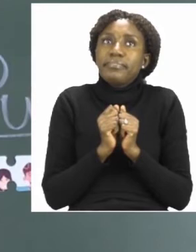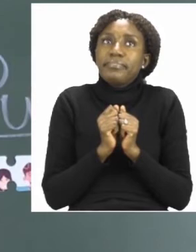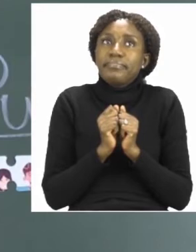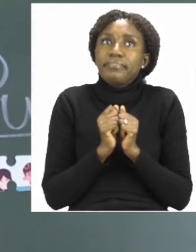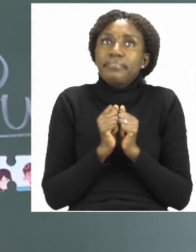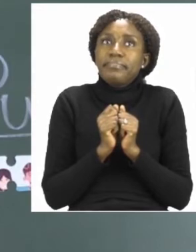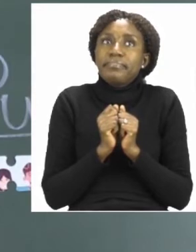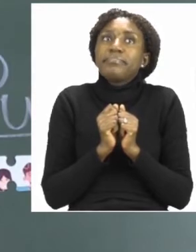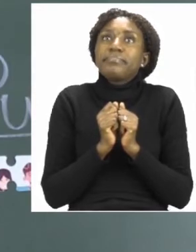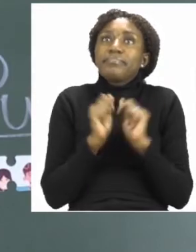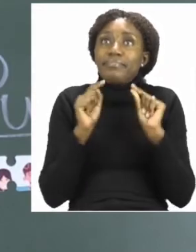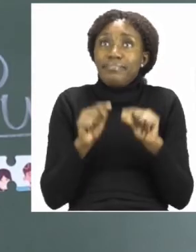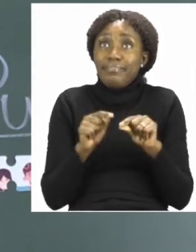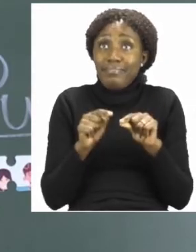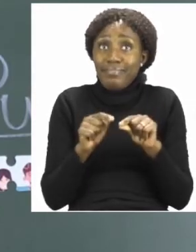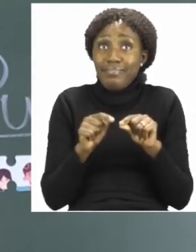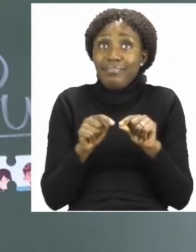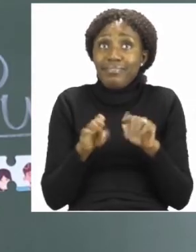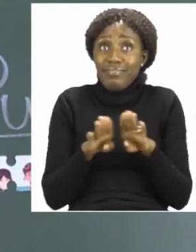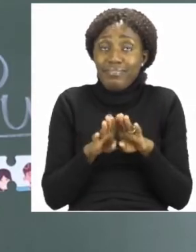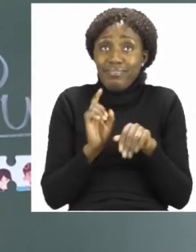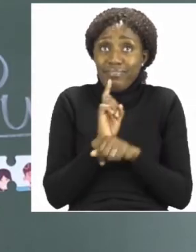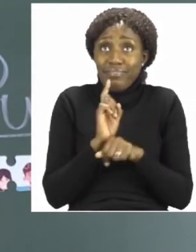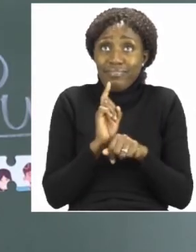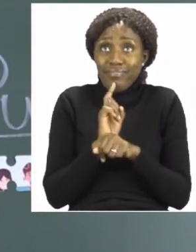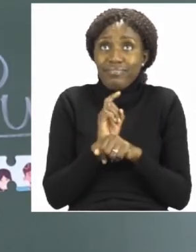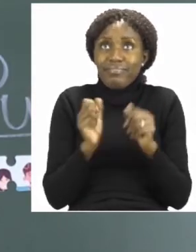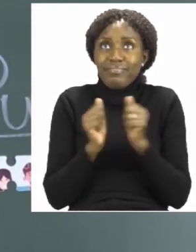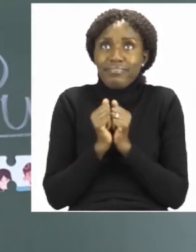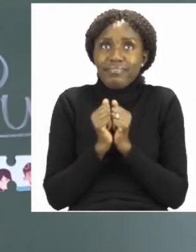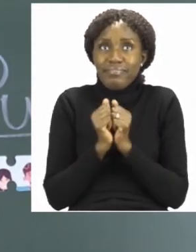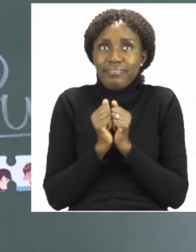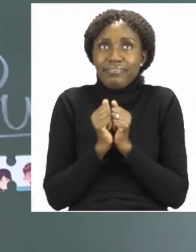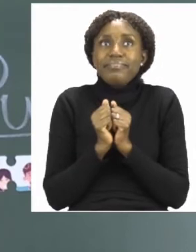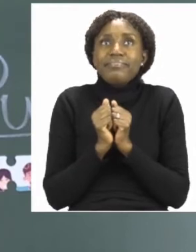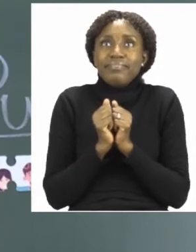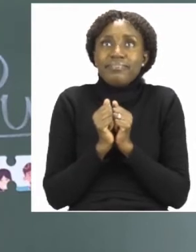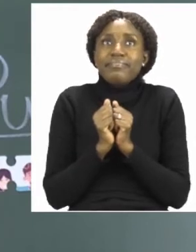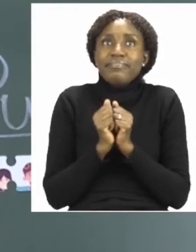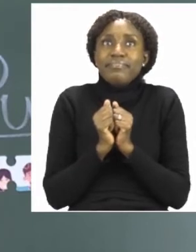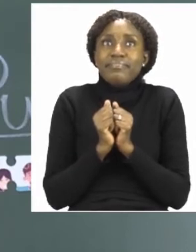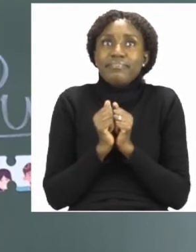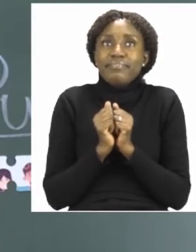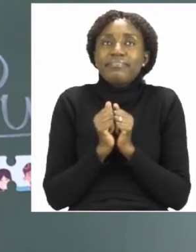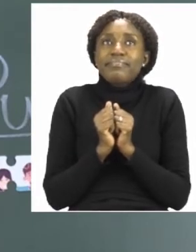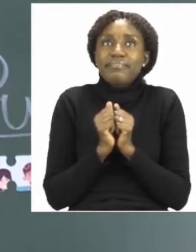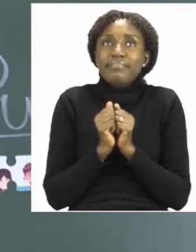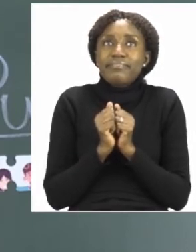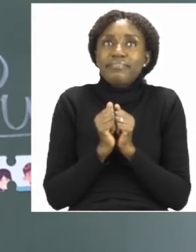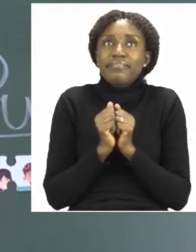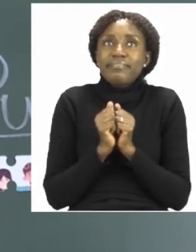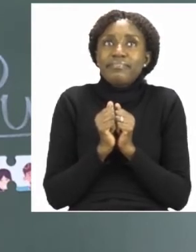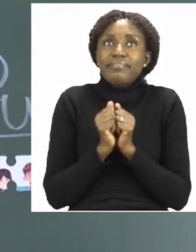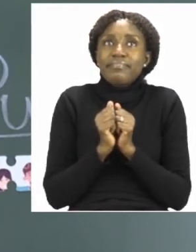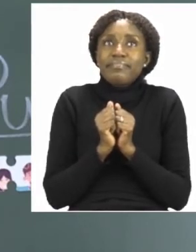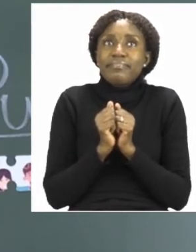i want us to do the first one together now just as i am putting